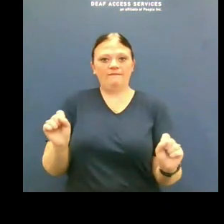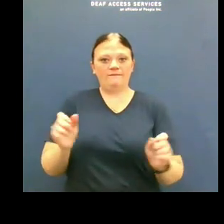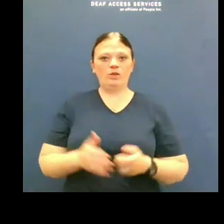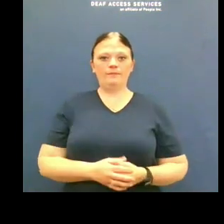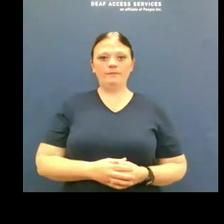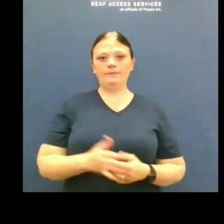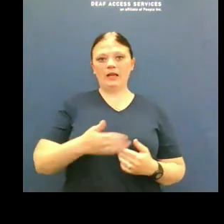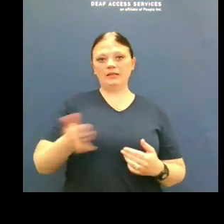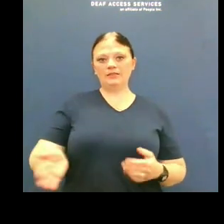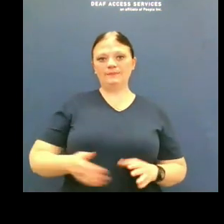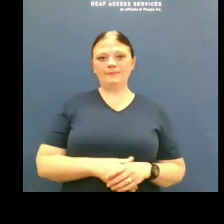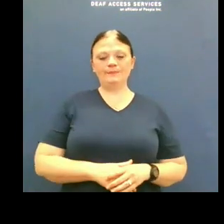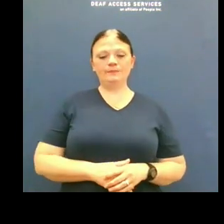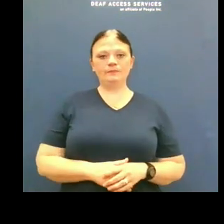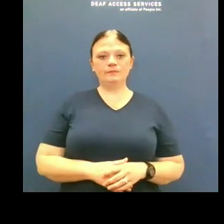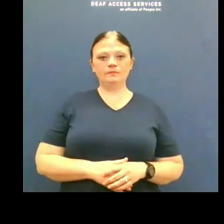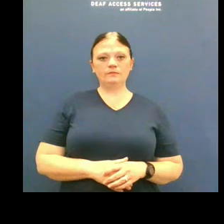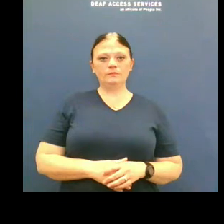Next, please.